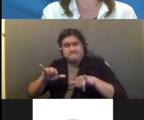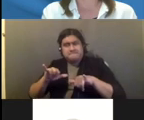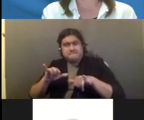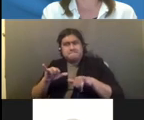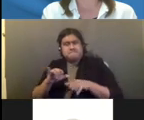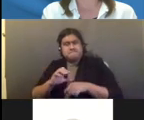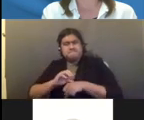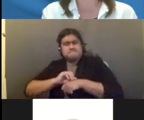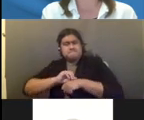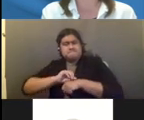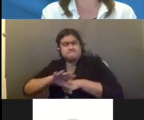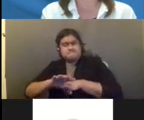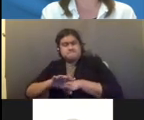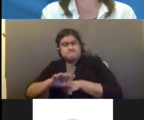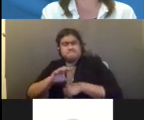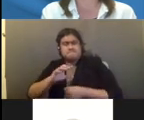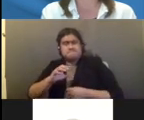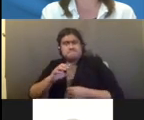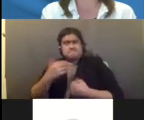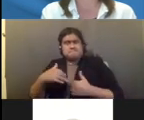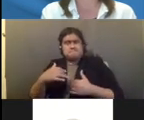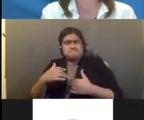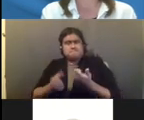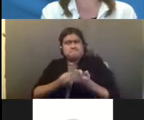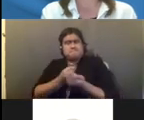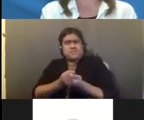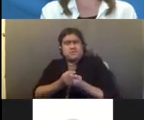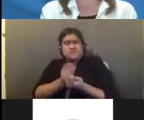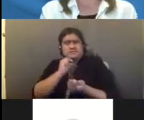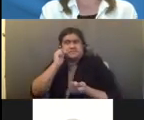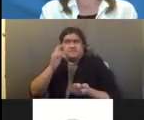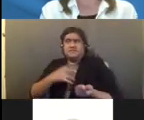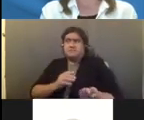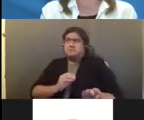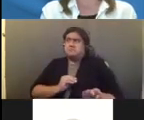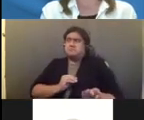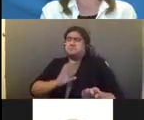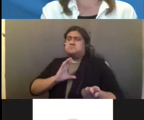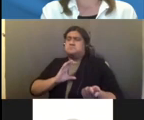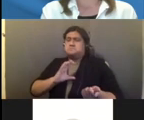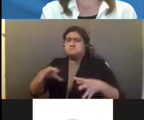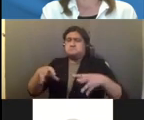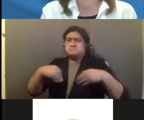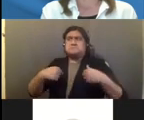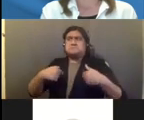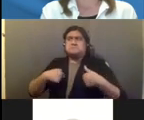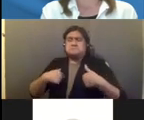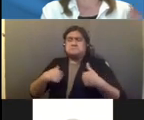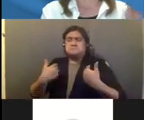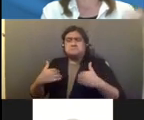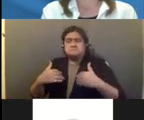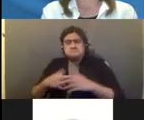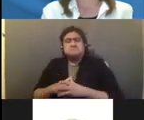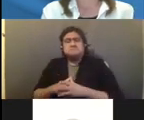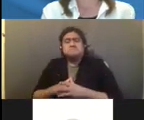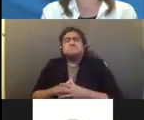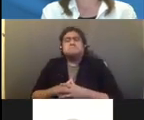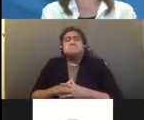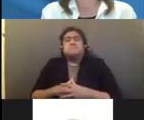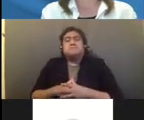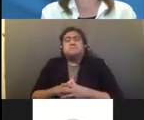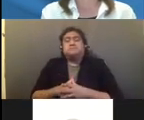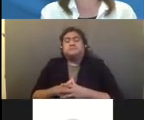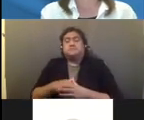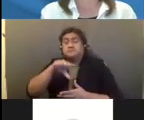acceptance that is reassuring to the adolescents. The other thing they looked at was, how